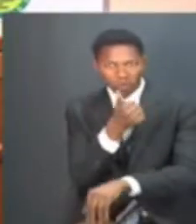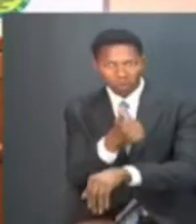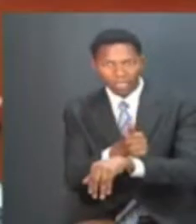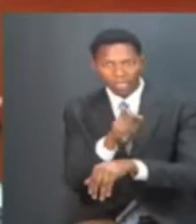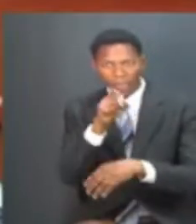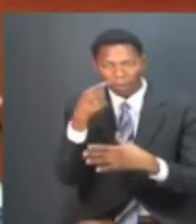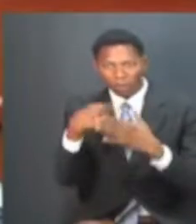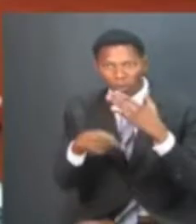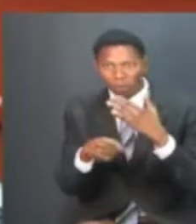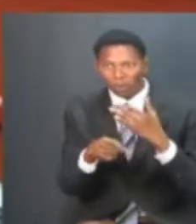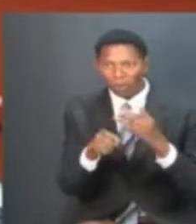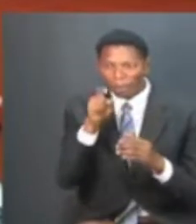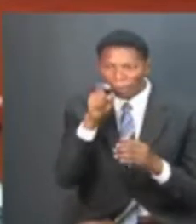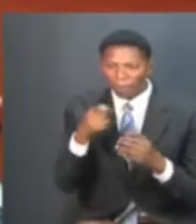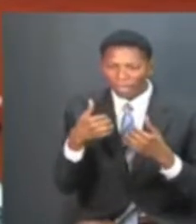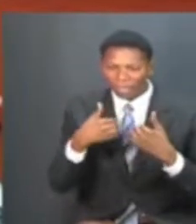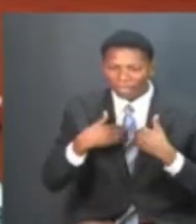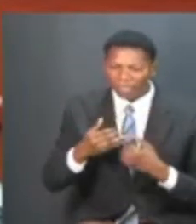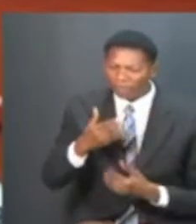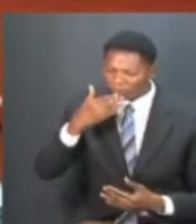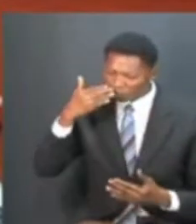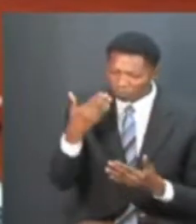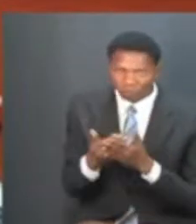much interest.